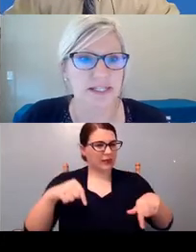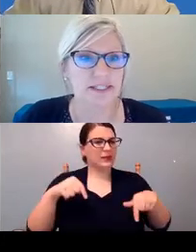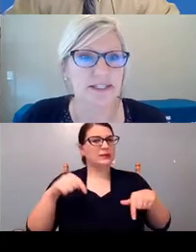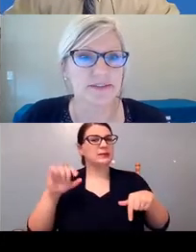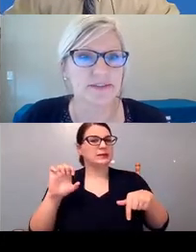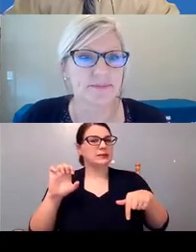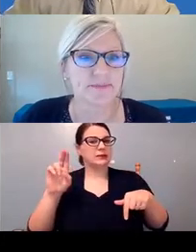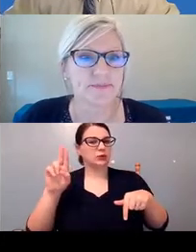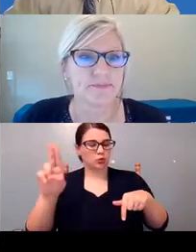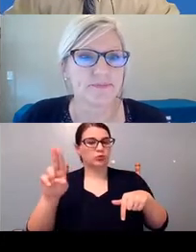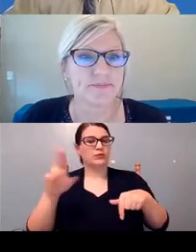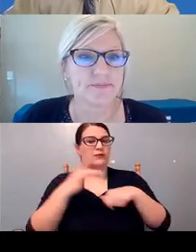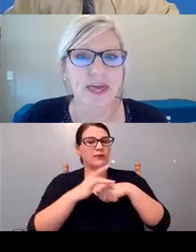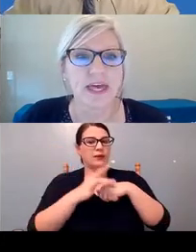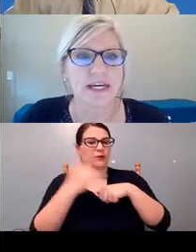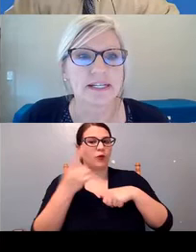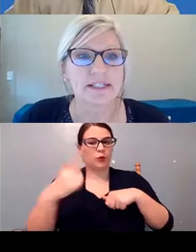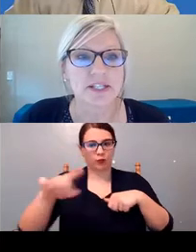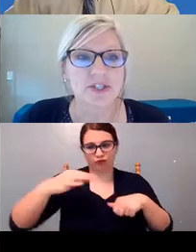our attendees.